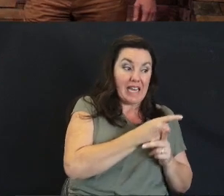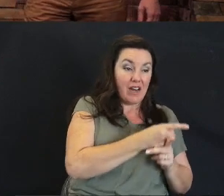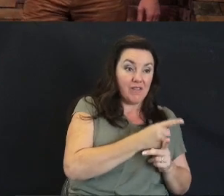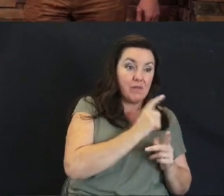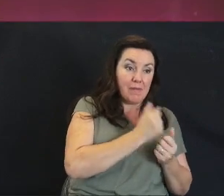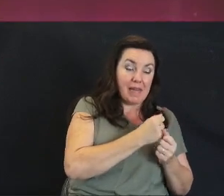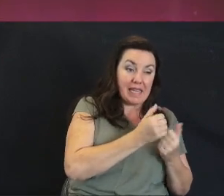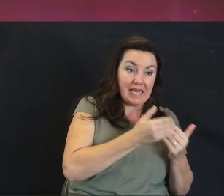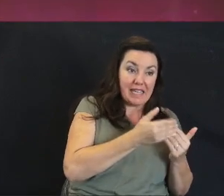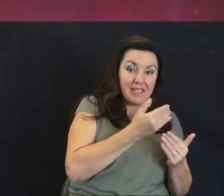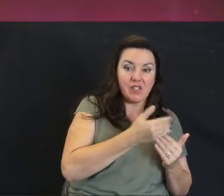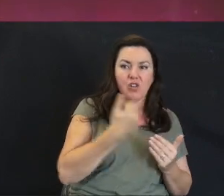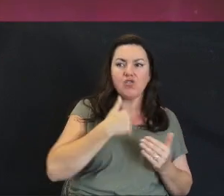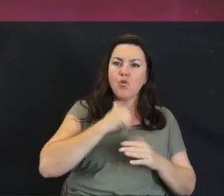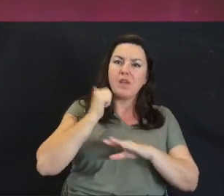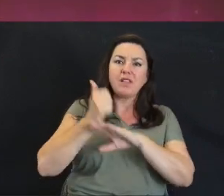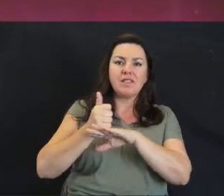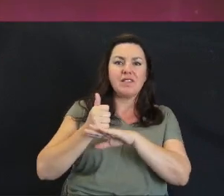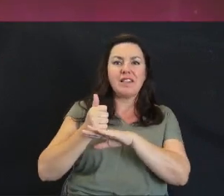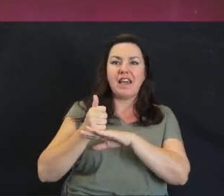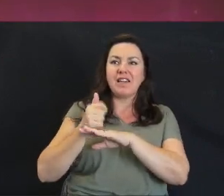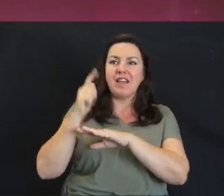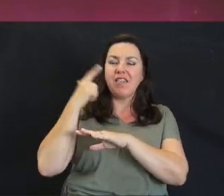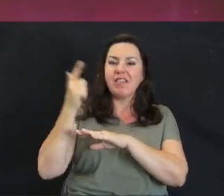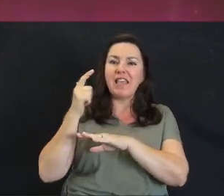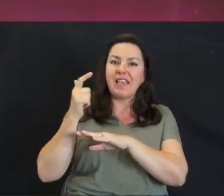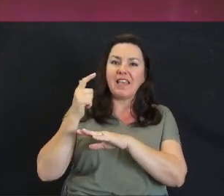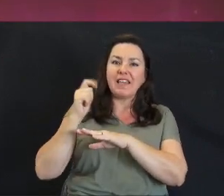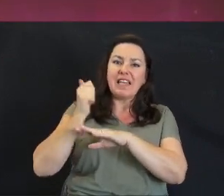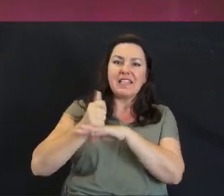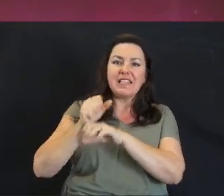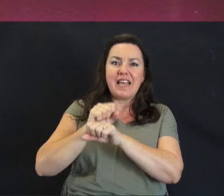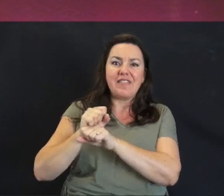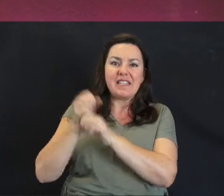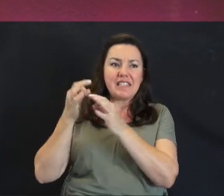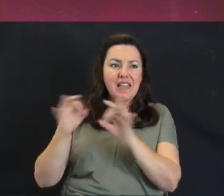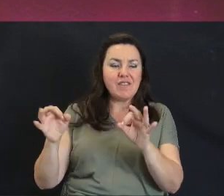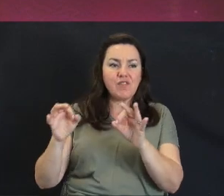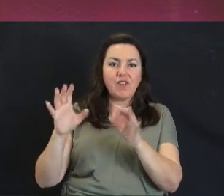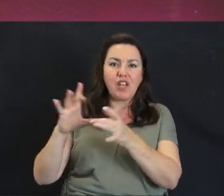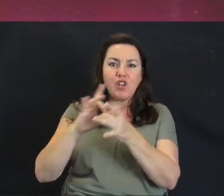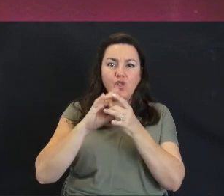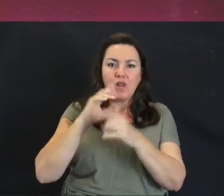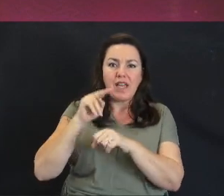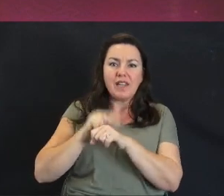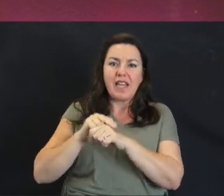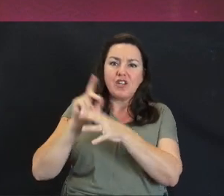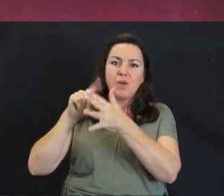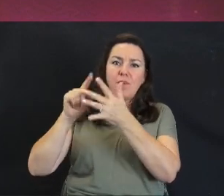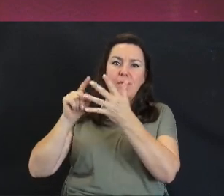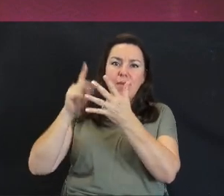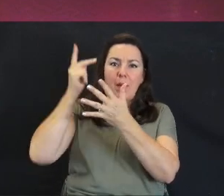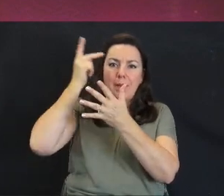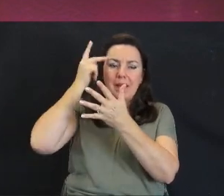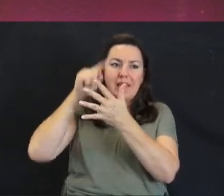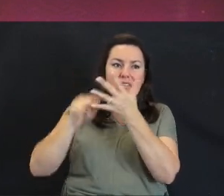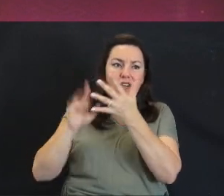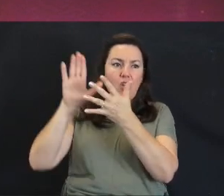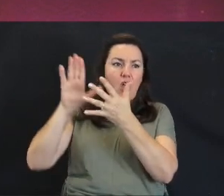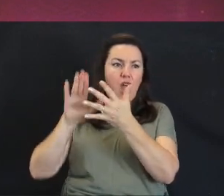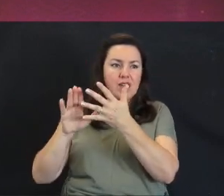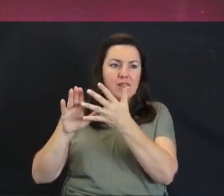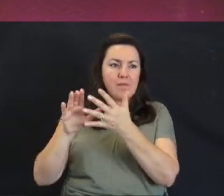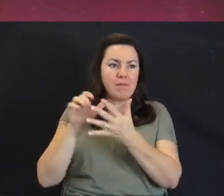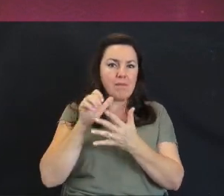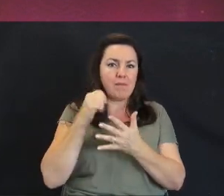end Setting the slaves free Uniting the country So on and so forth As much as he could All of those things Are commendable But you know what We don't commend him for And make him a